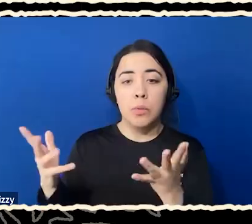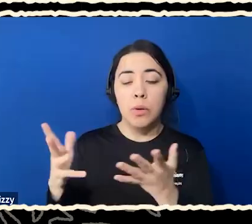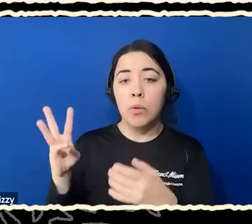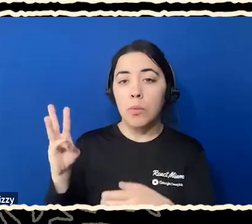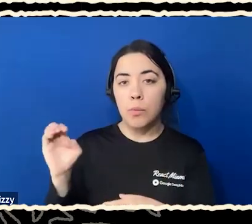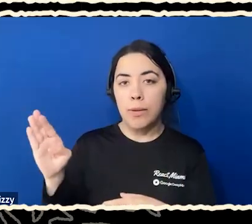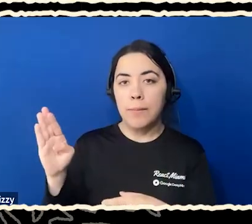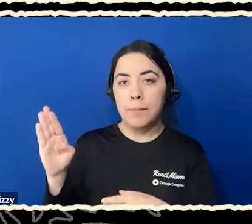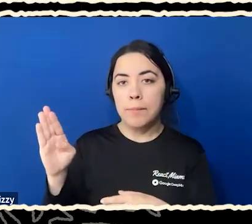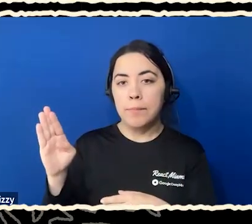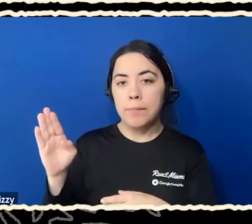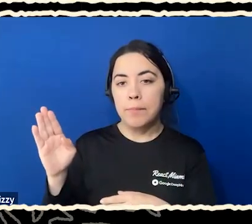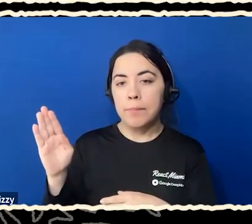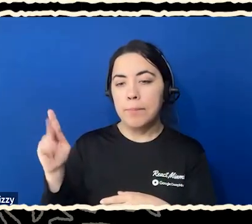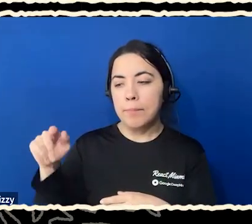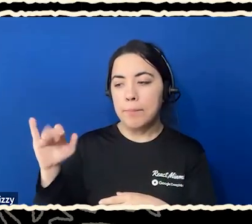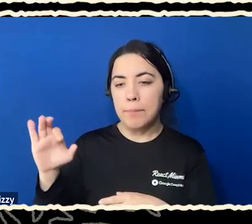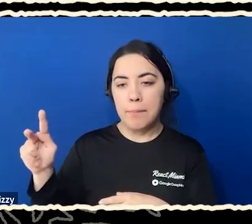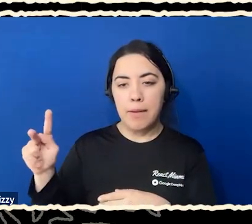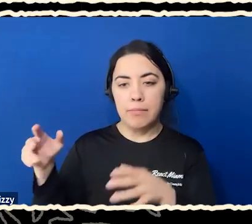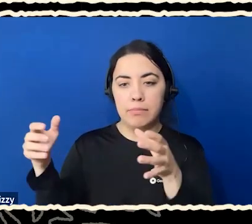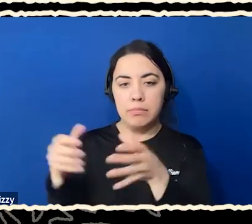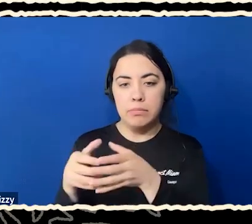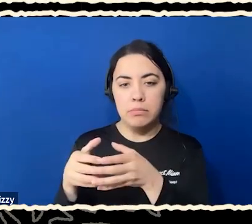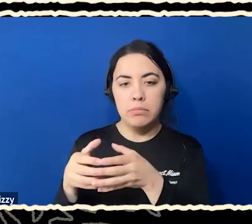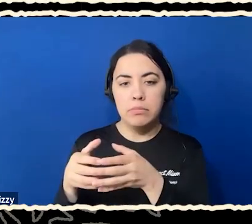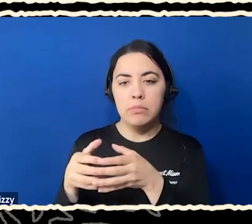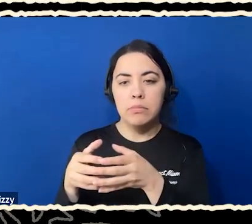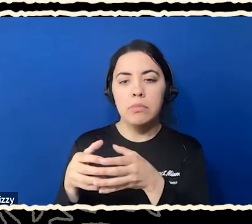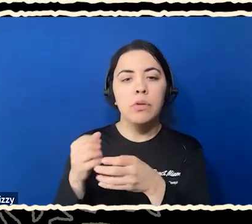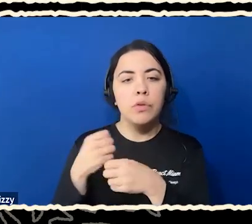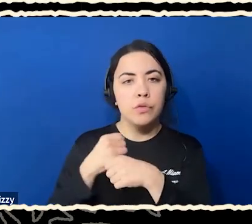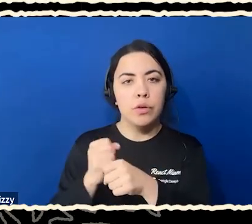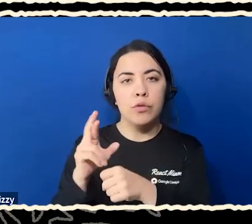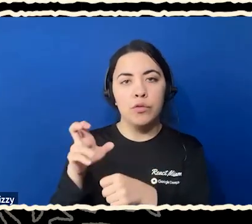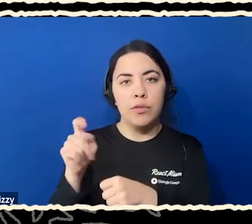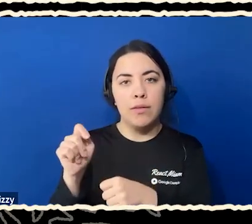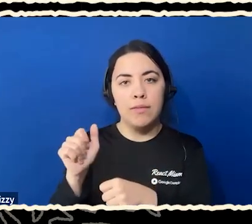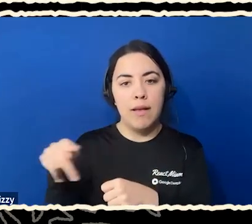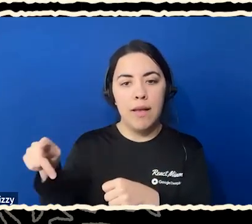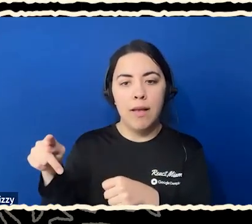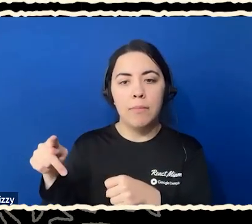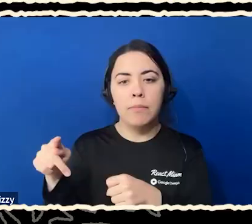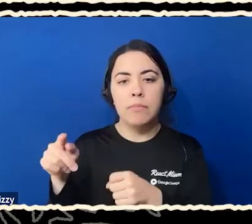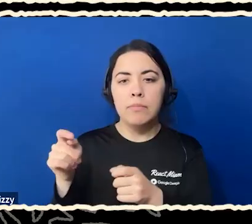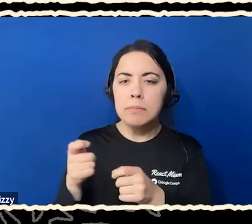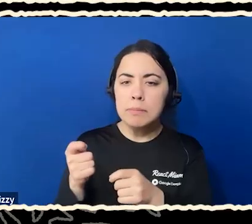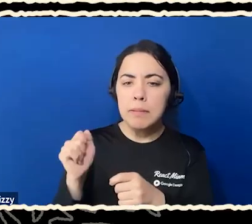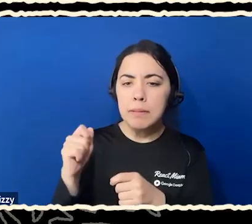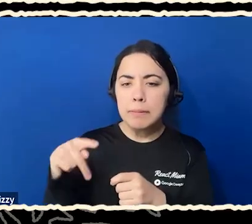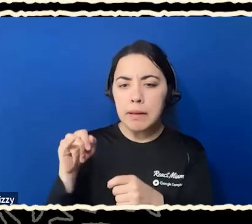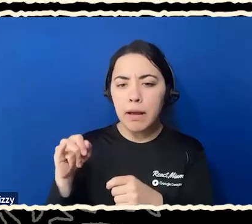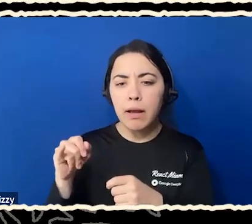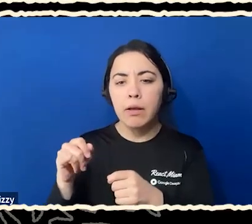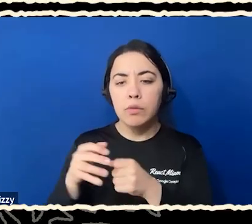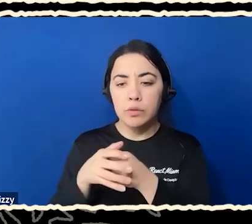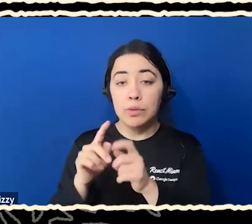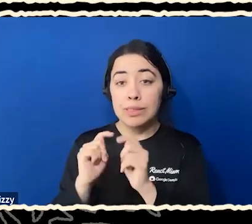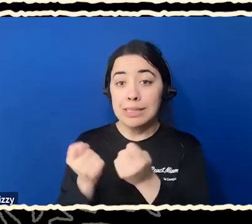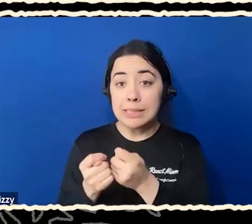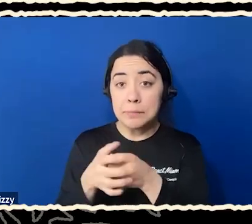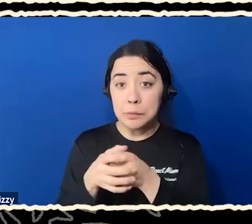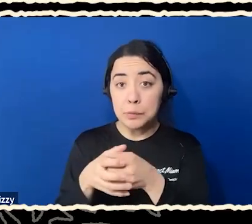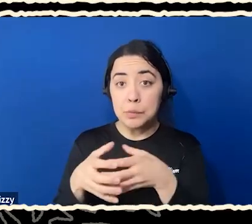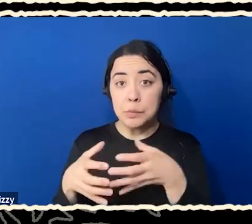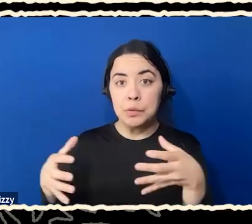with the little API. And over time, as we grew the team and as we grew the application, it just exploded in